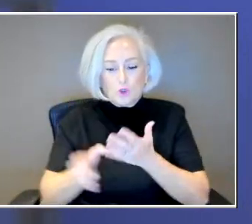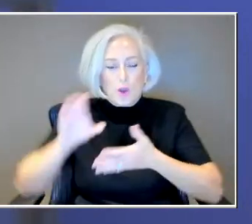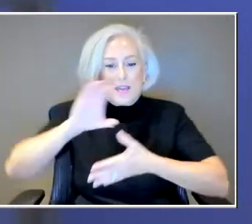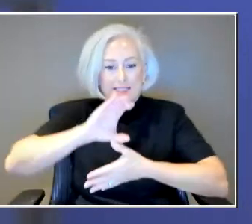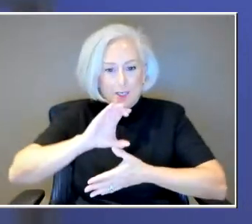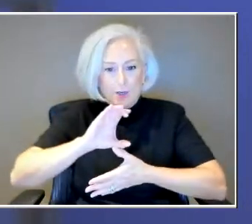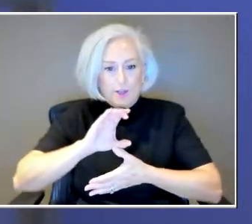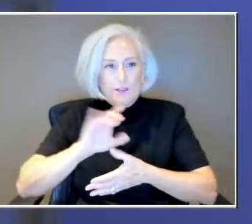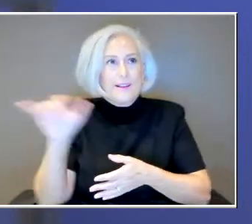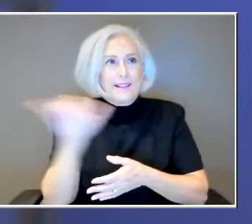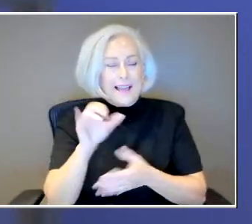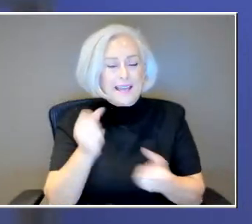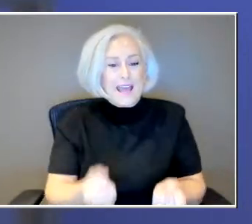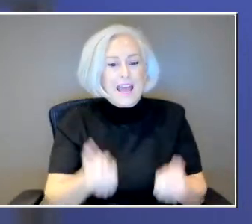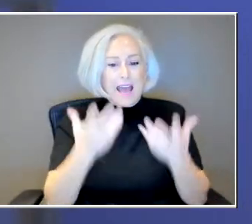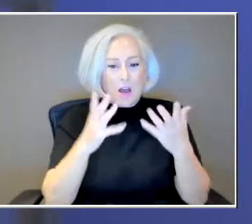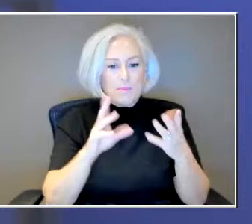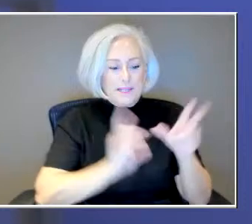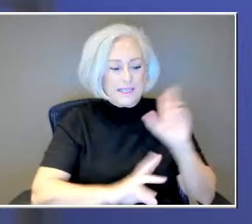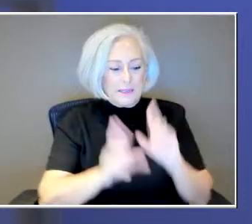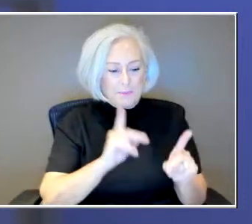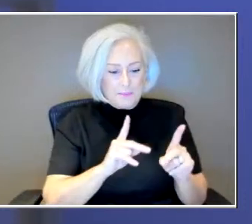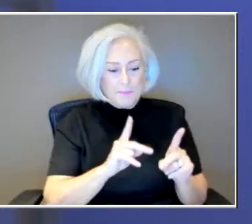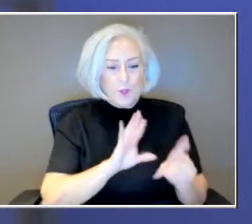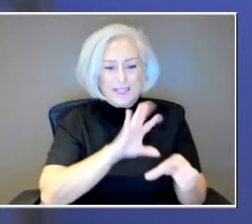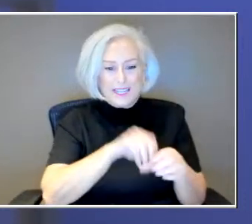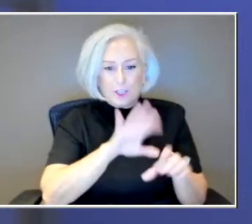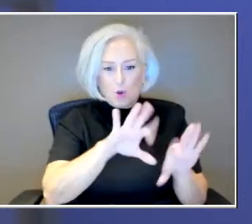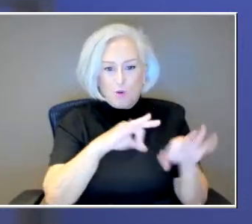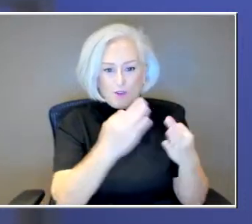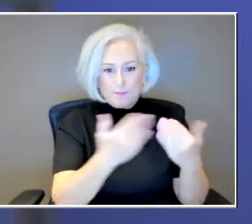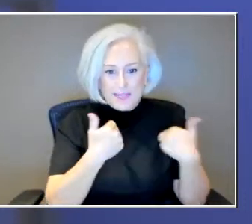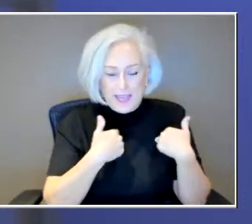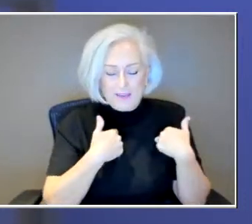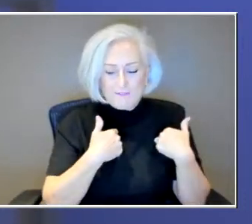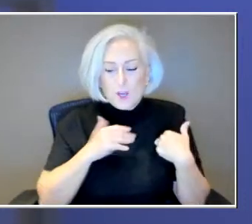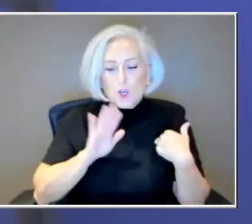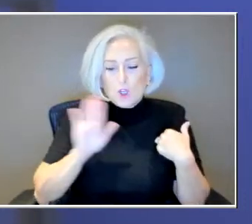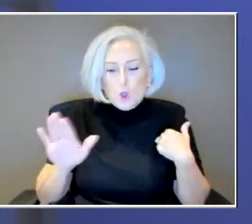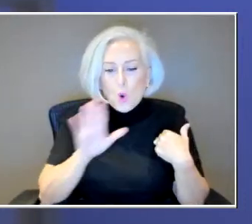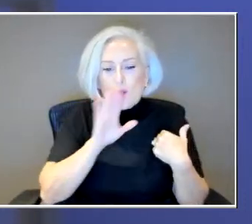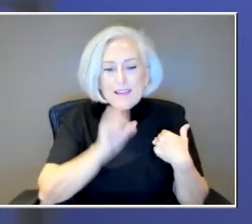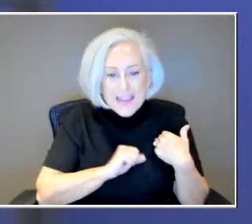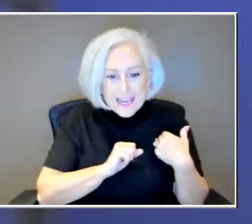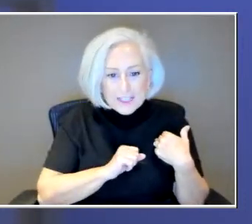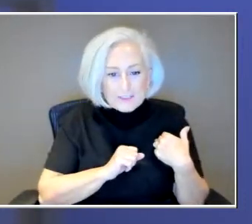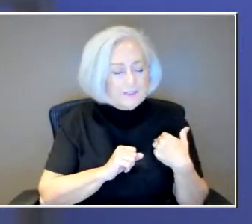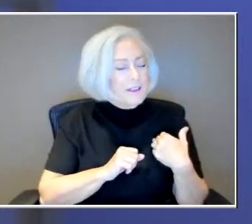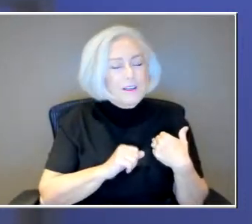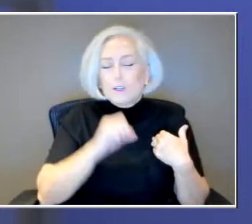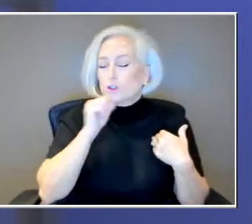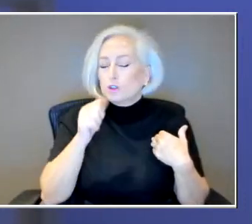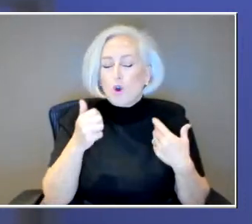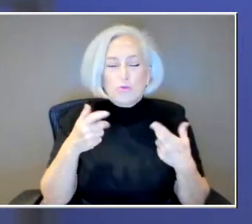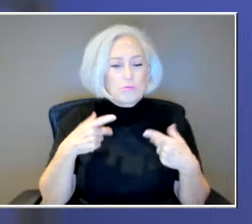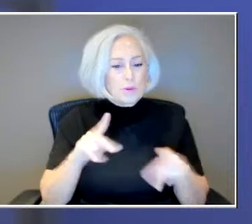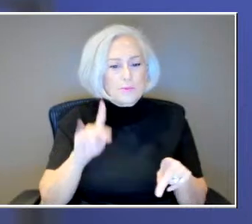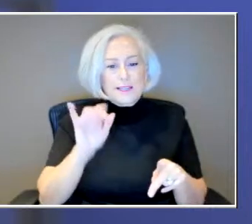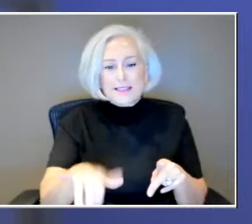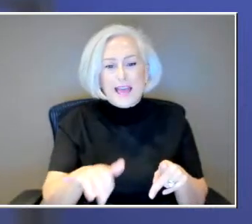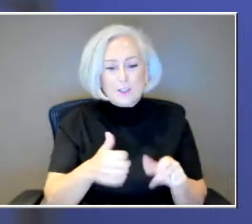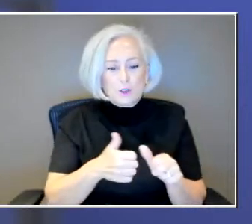or how old you were. But even in those cases, don't let that put you off, because many genetic testing laboratories